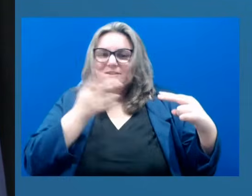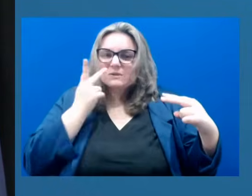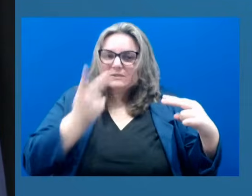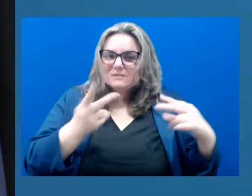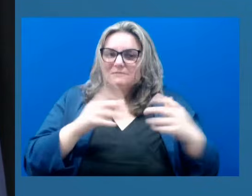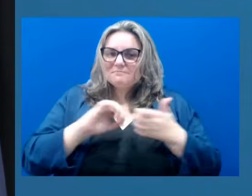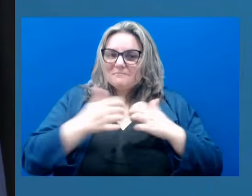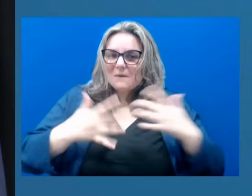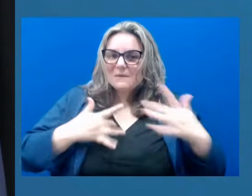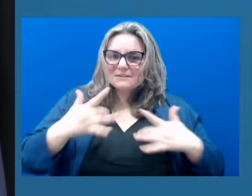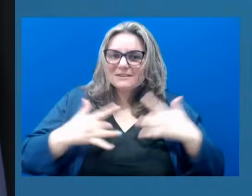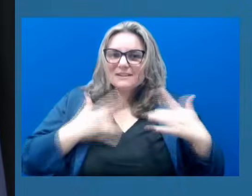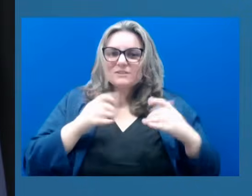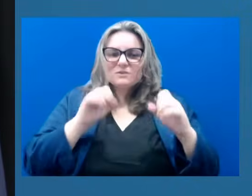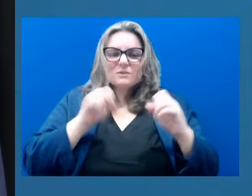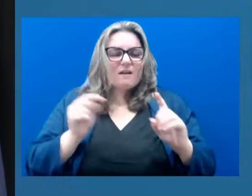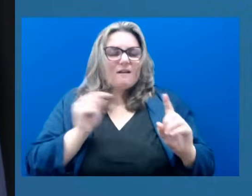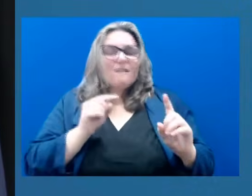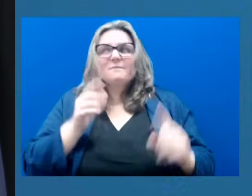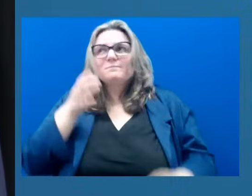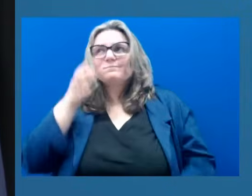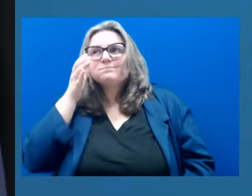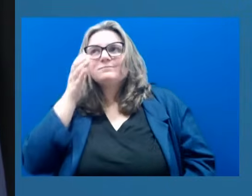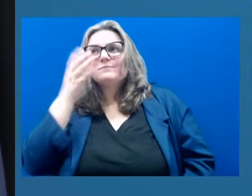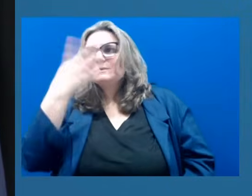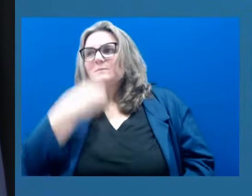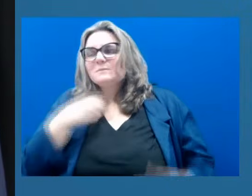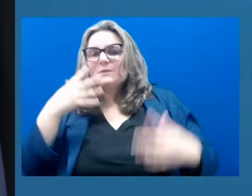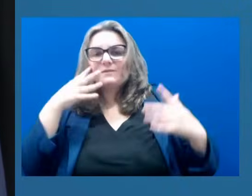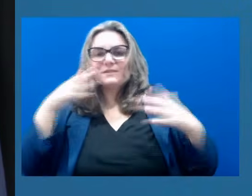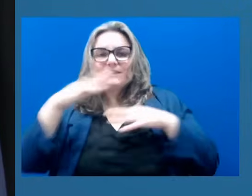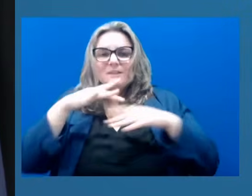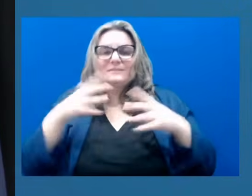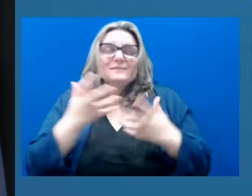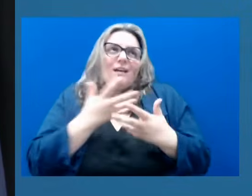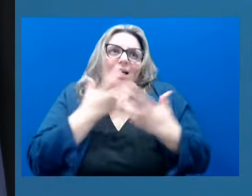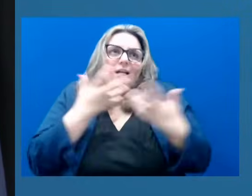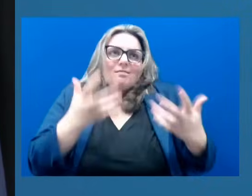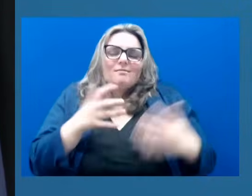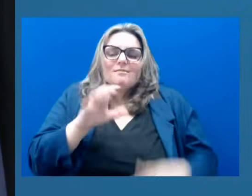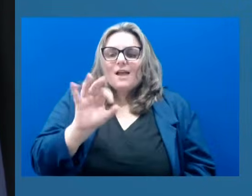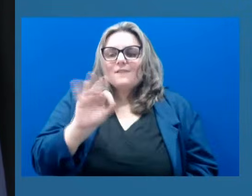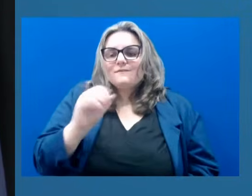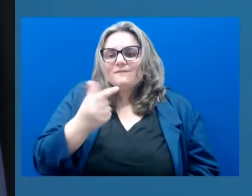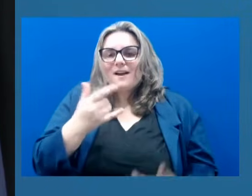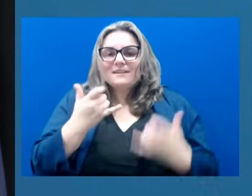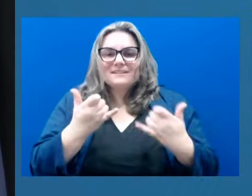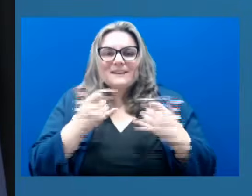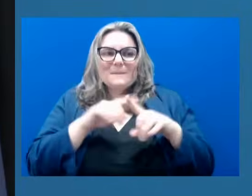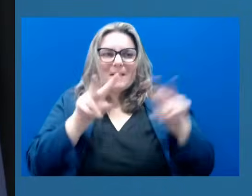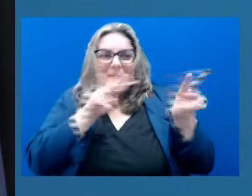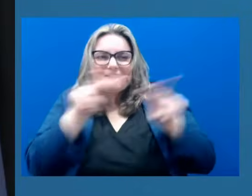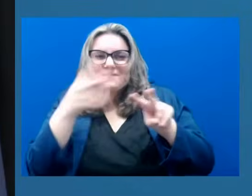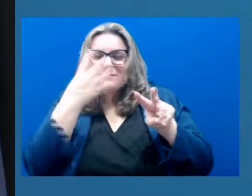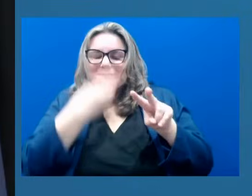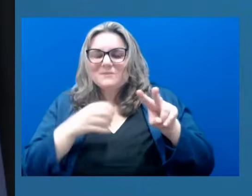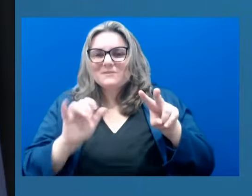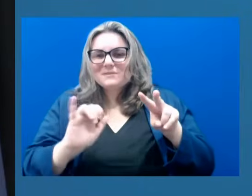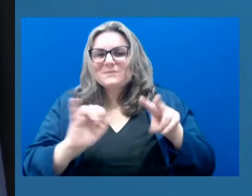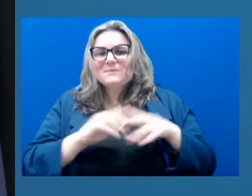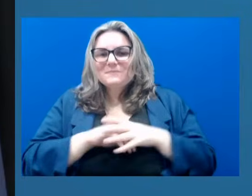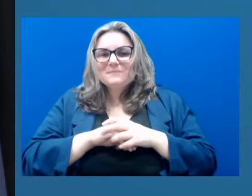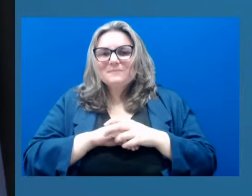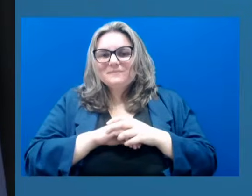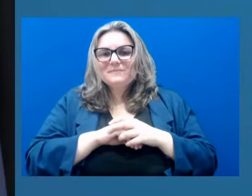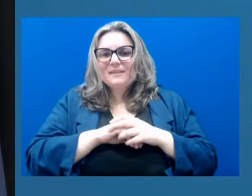beautiful sound, and a lot of fog today, really didn't look that great today, but I know it's there. And she just talked about what it's like to